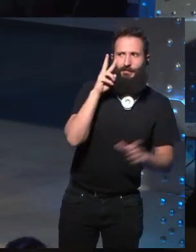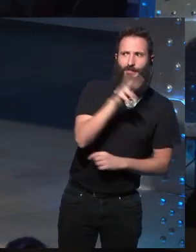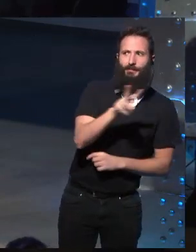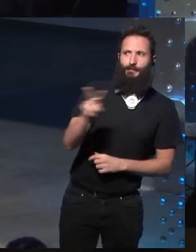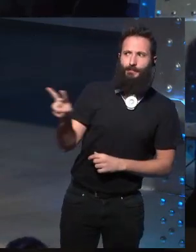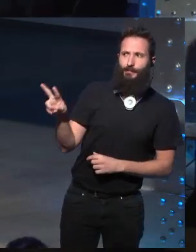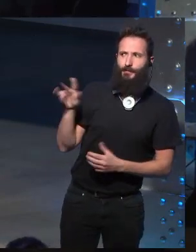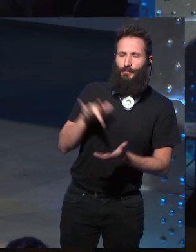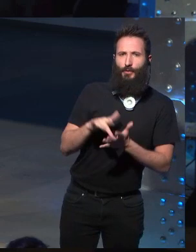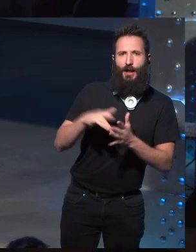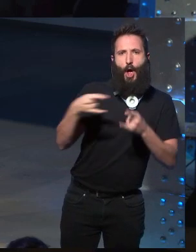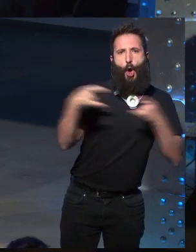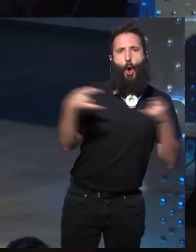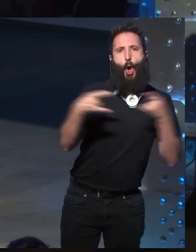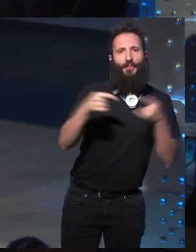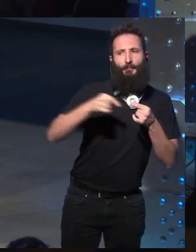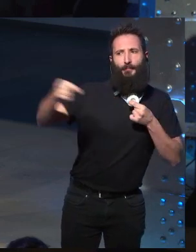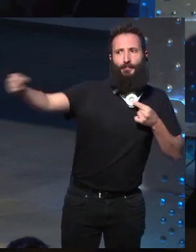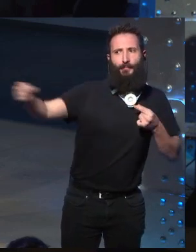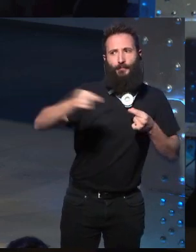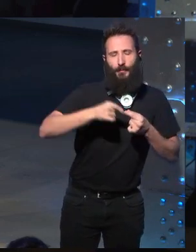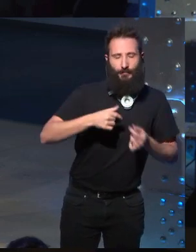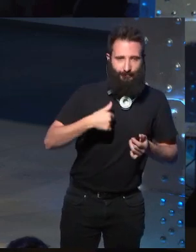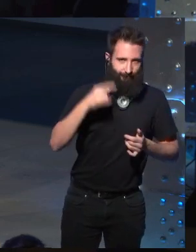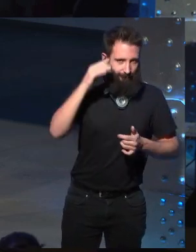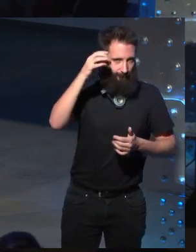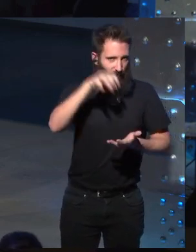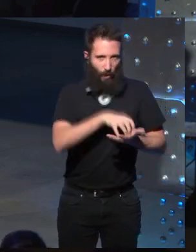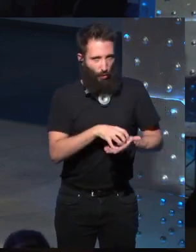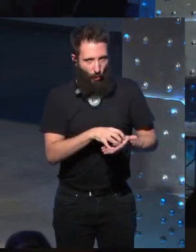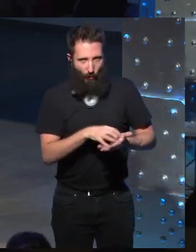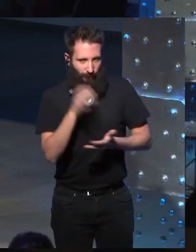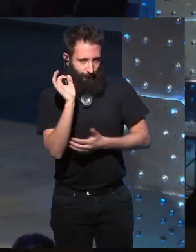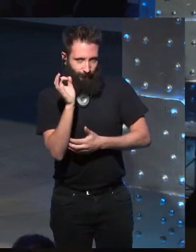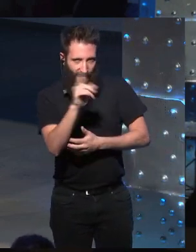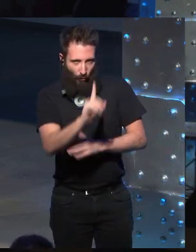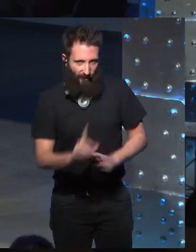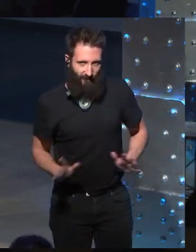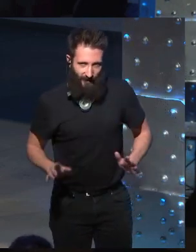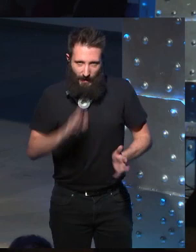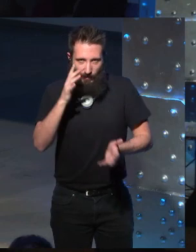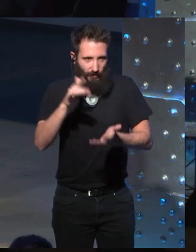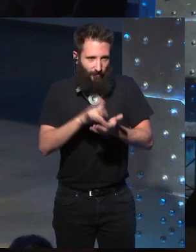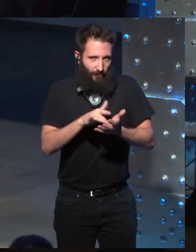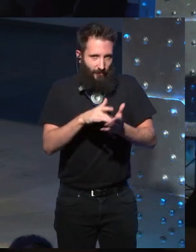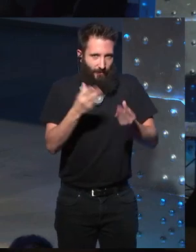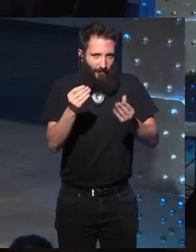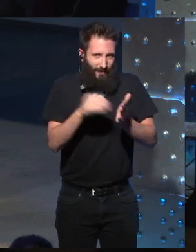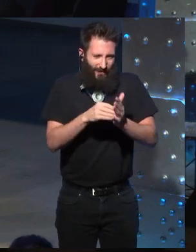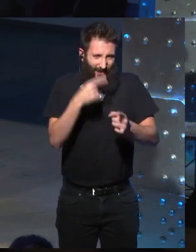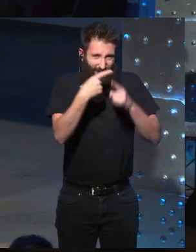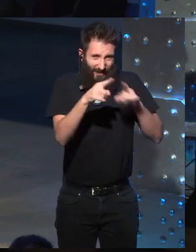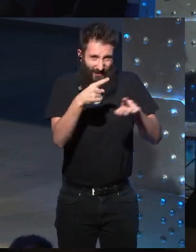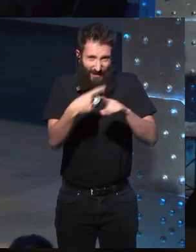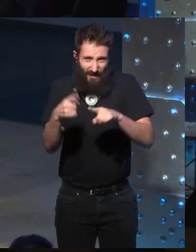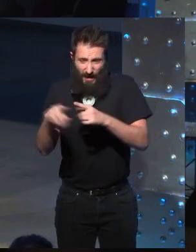wavelengths, but I doubt that's true. I think you can tell the difference between a pure wavelength